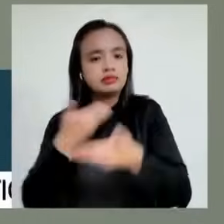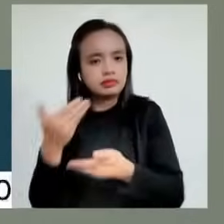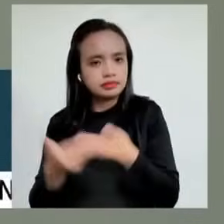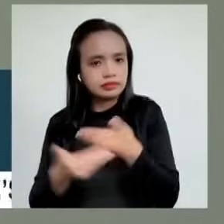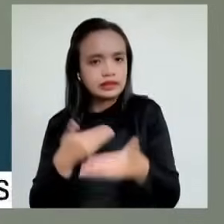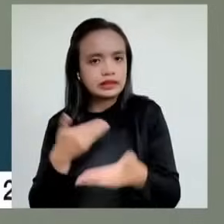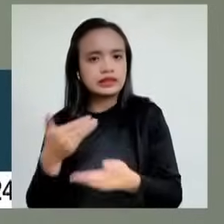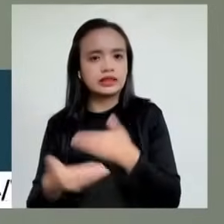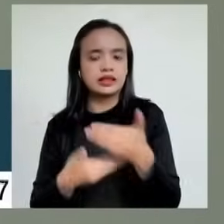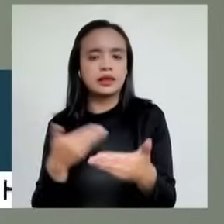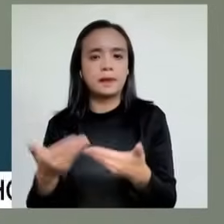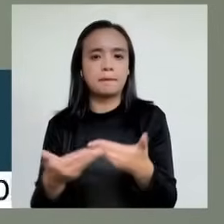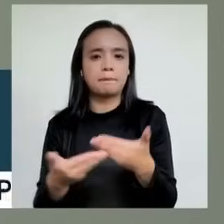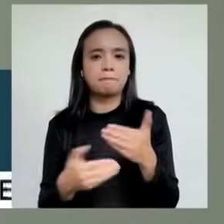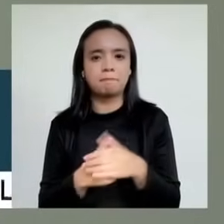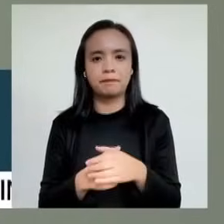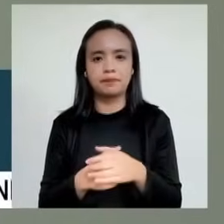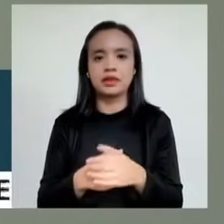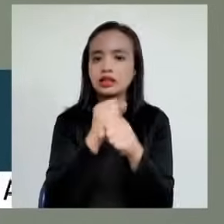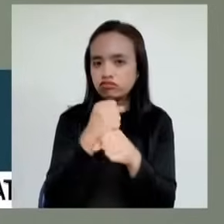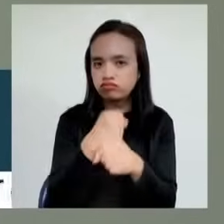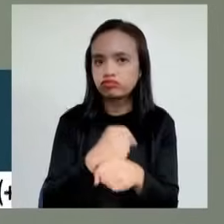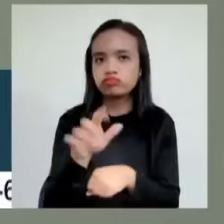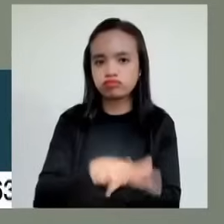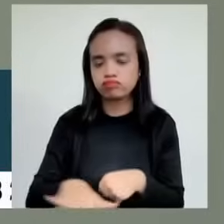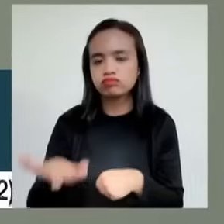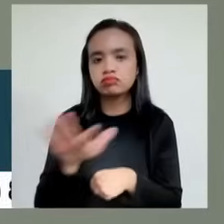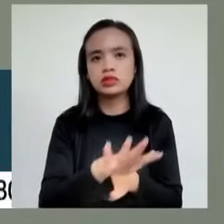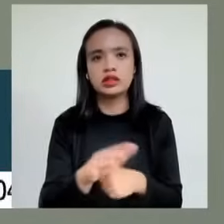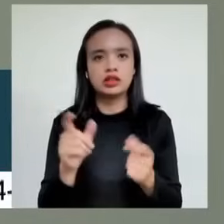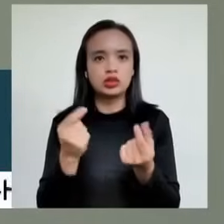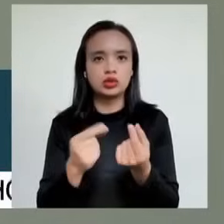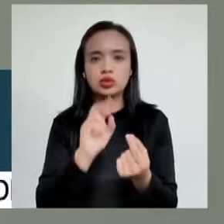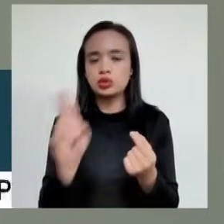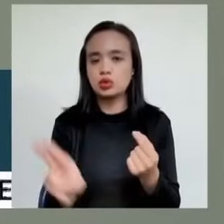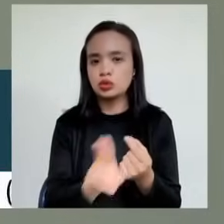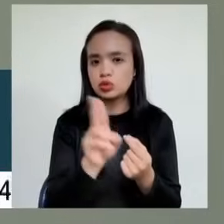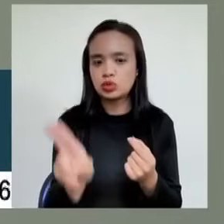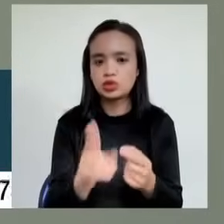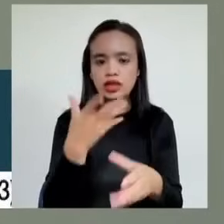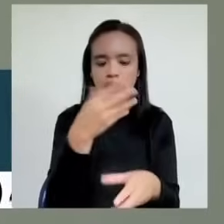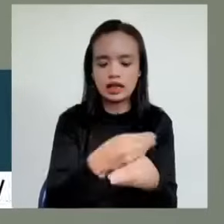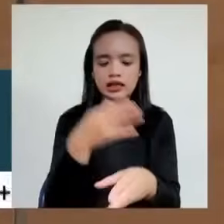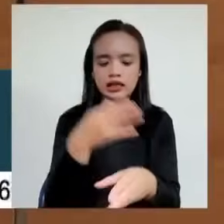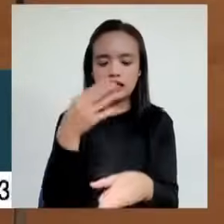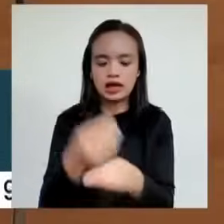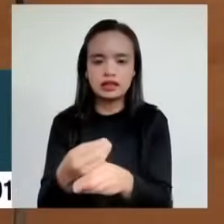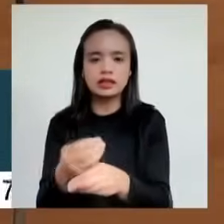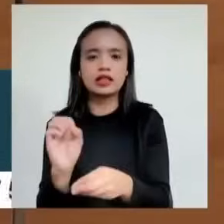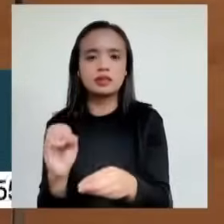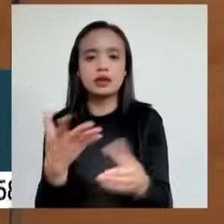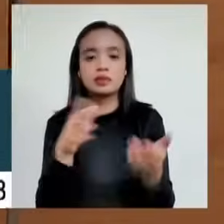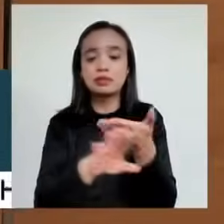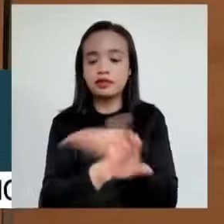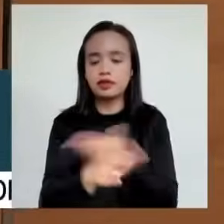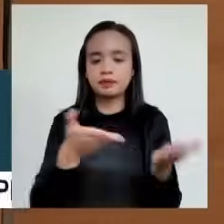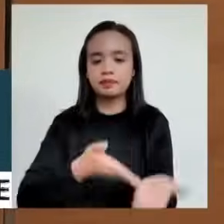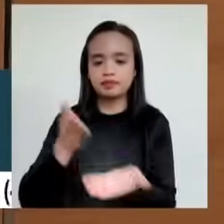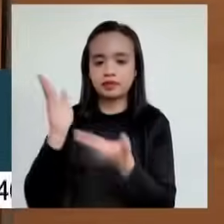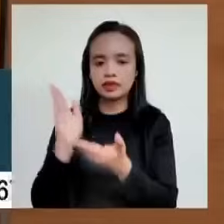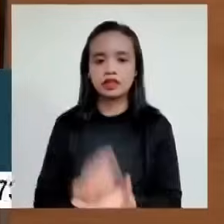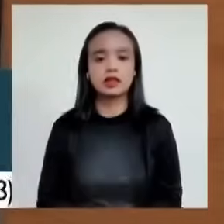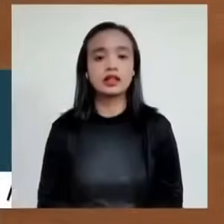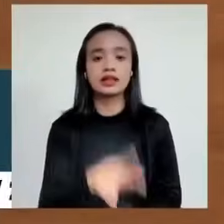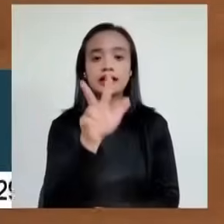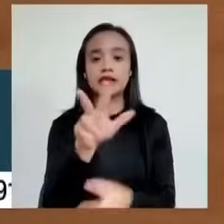effect, manufacturing them to maximize value added before exporting. The Trade Department has partnered